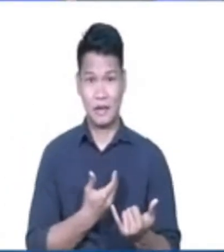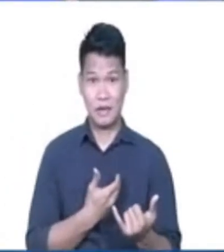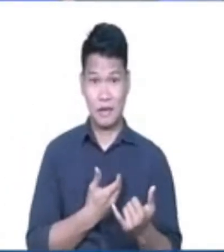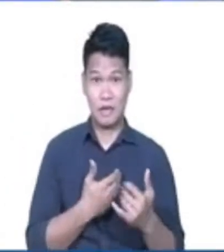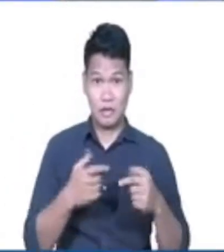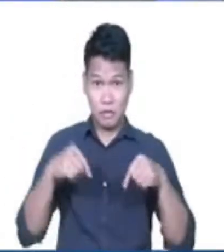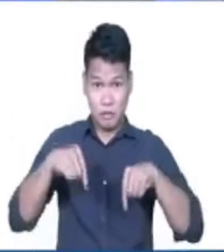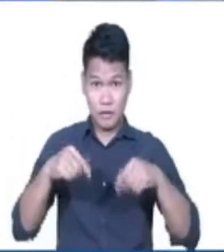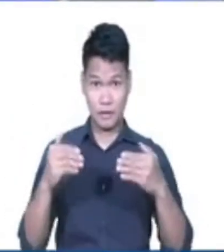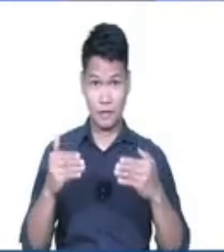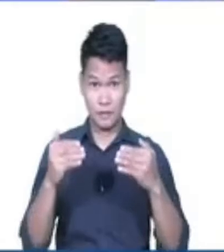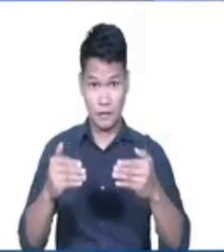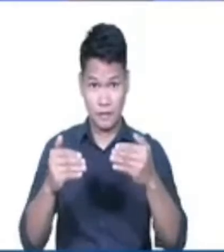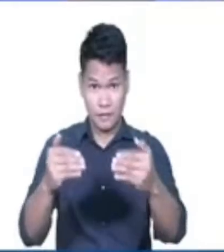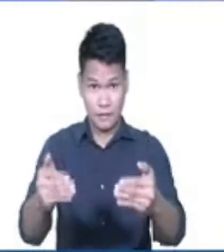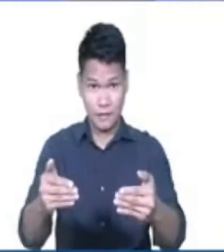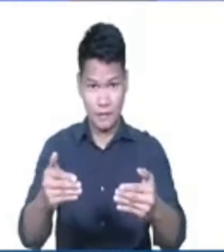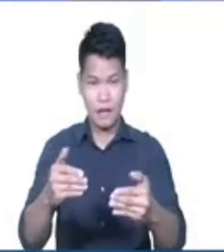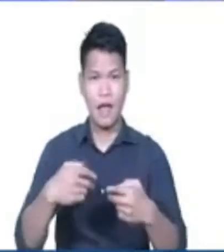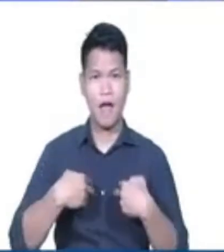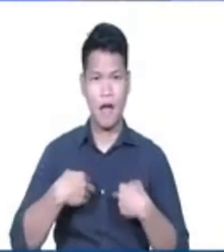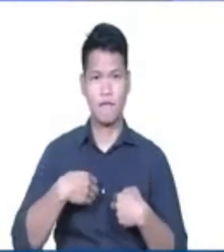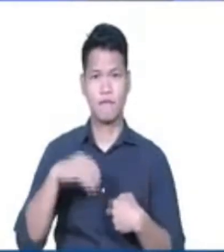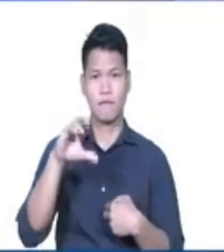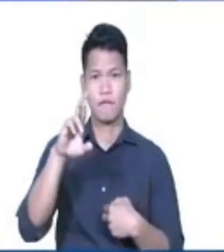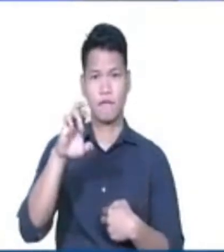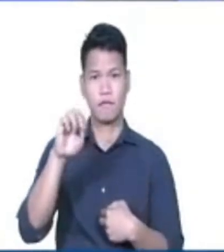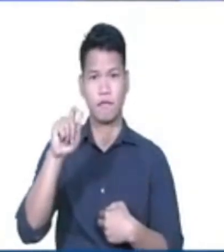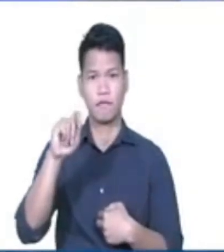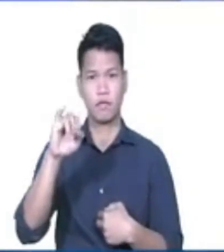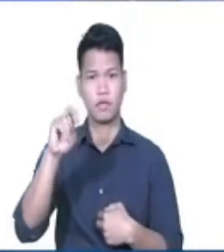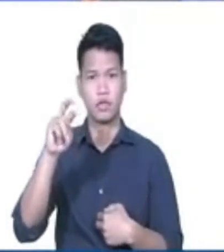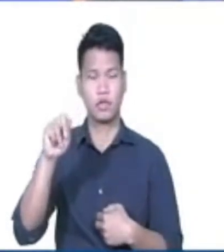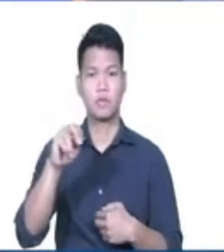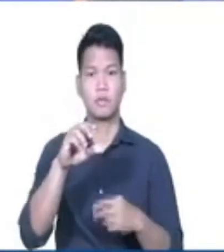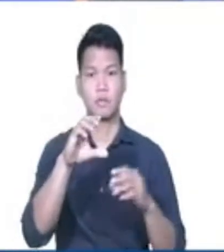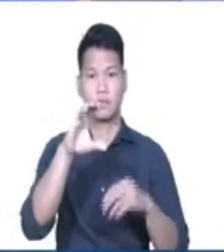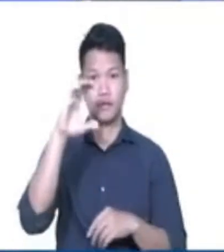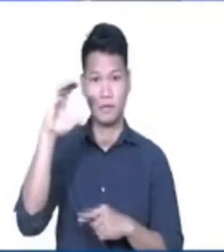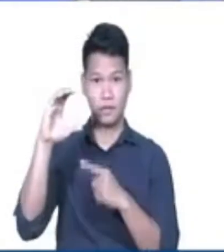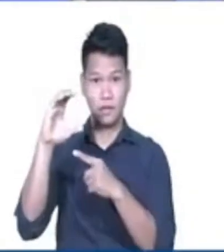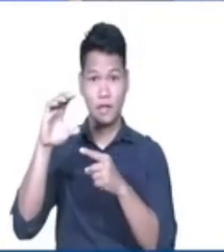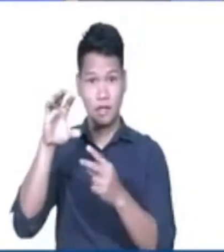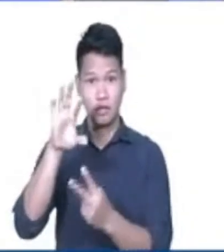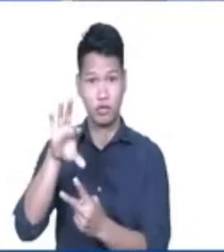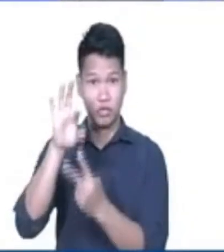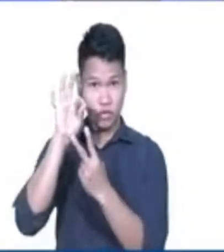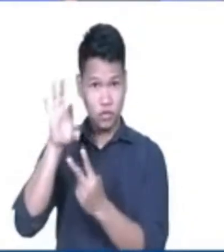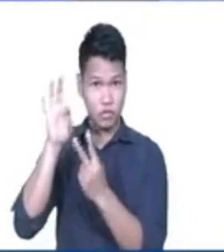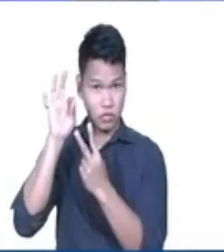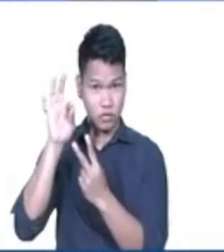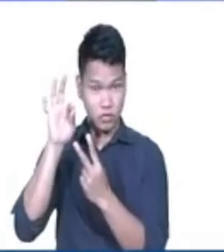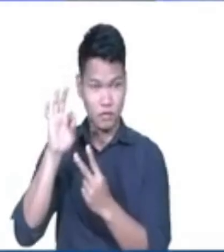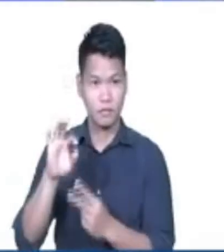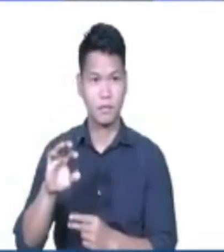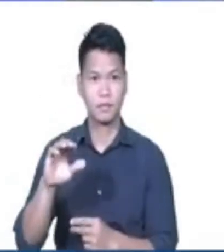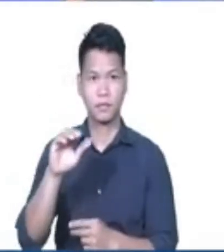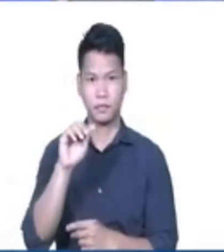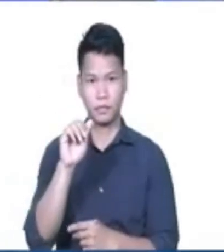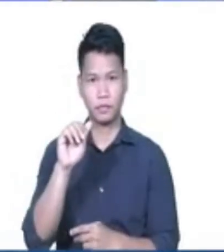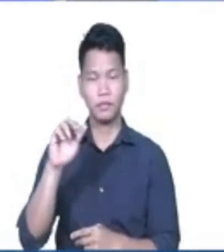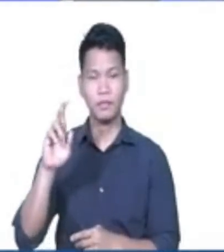about creation. Creation stands for choice, letter C, stands for